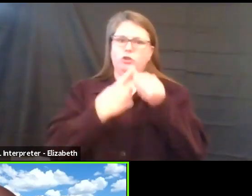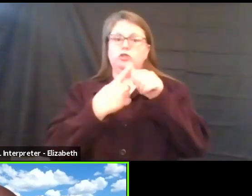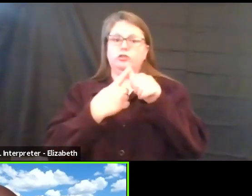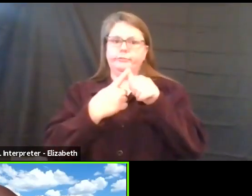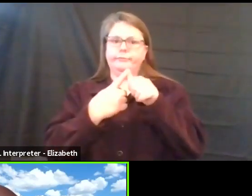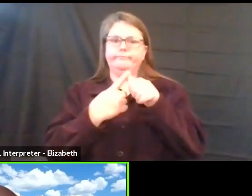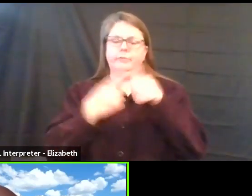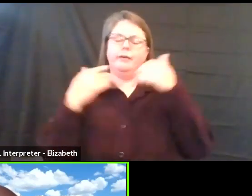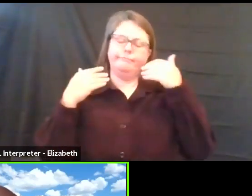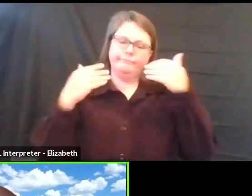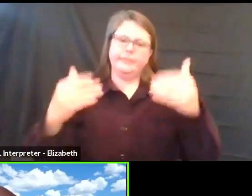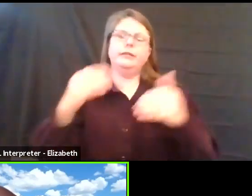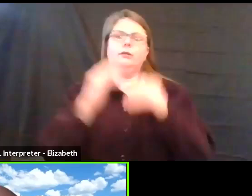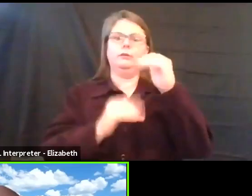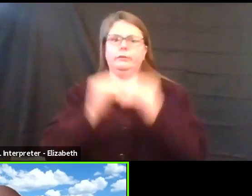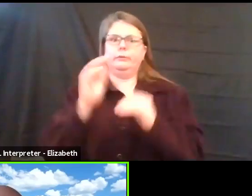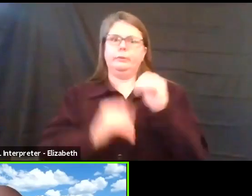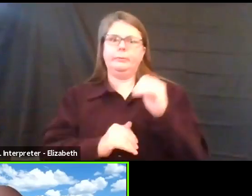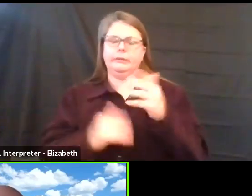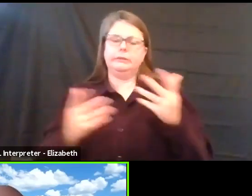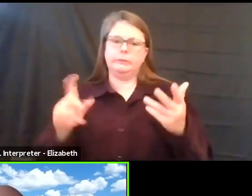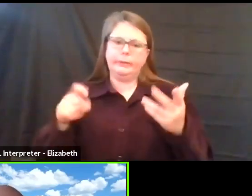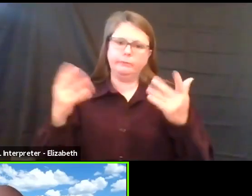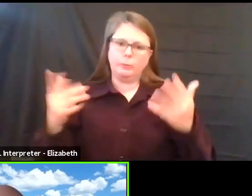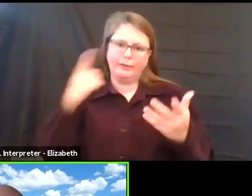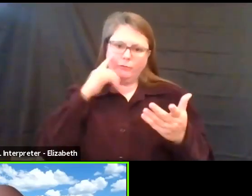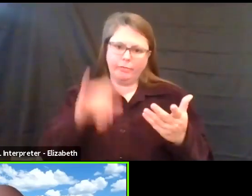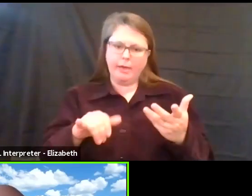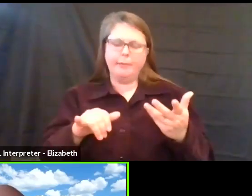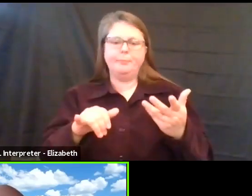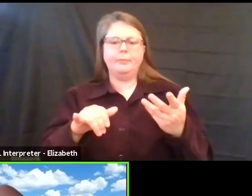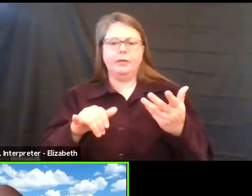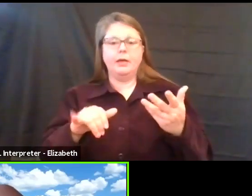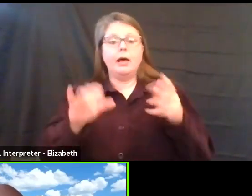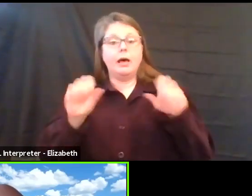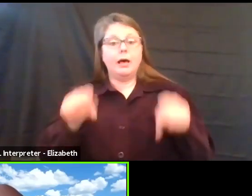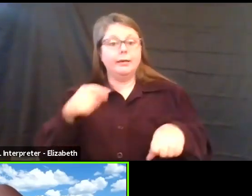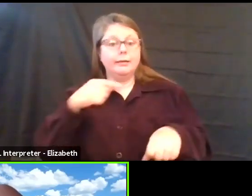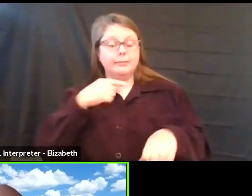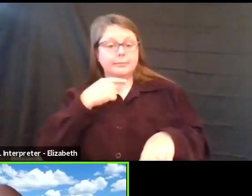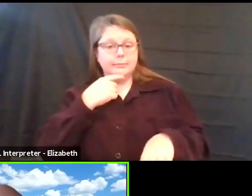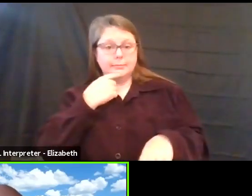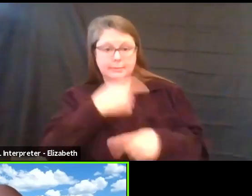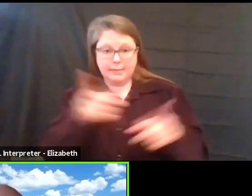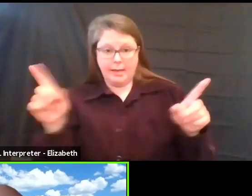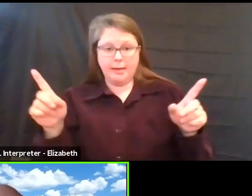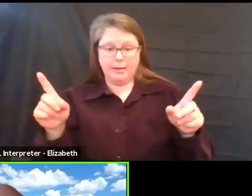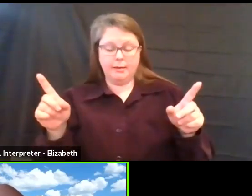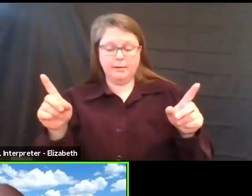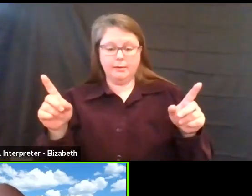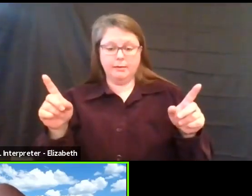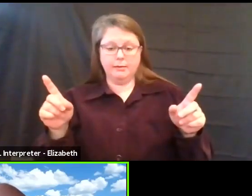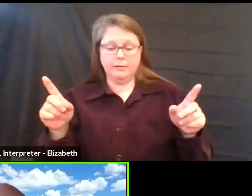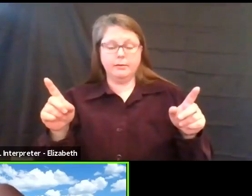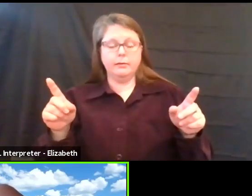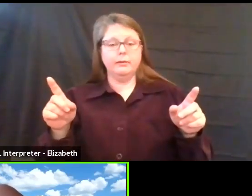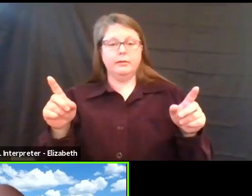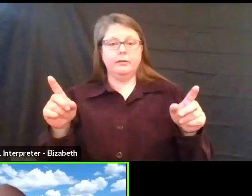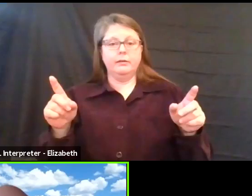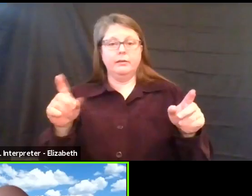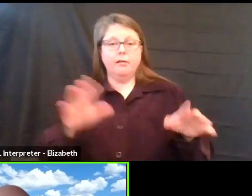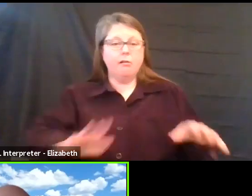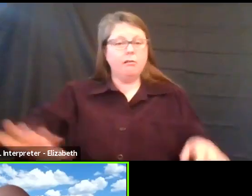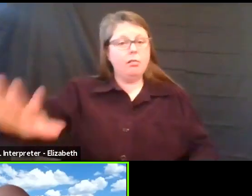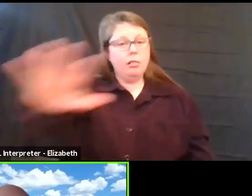But I can say that there is already a very strong interest across the